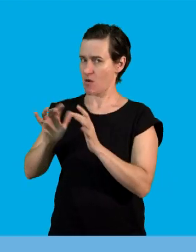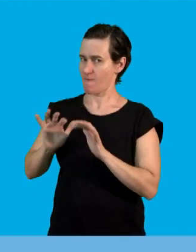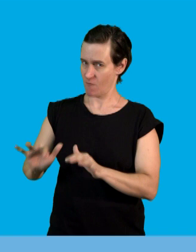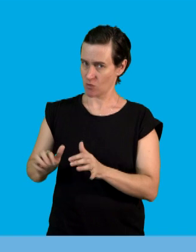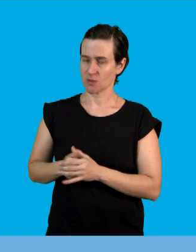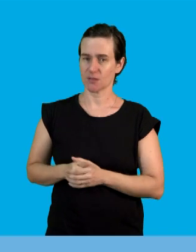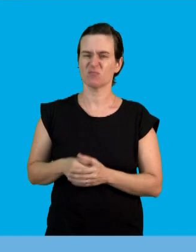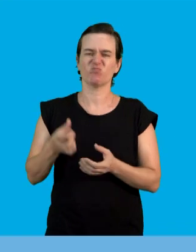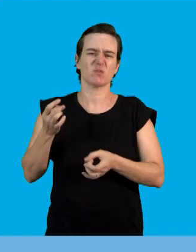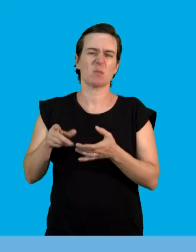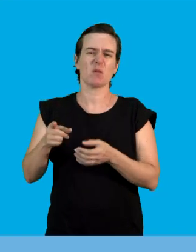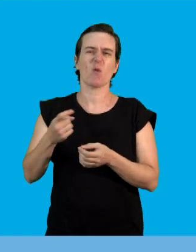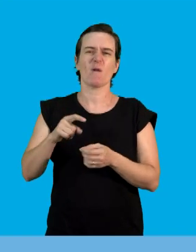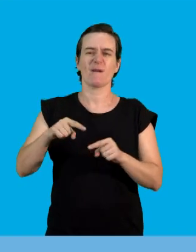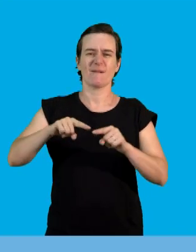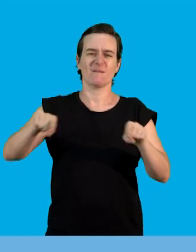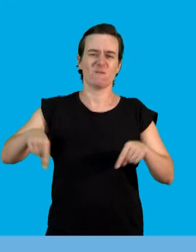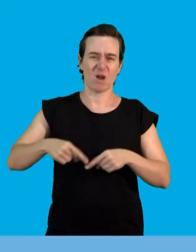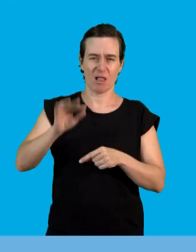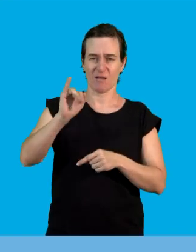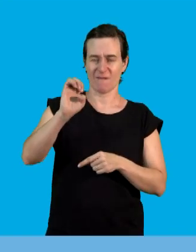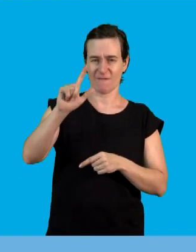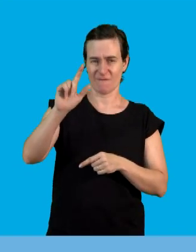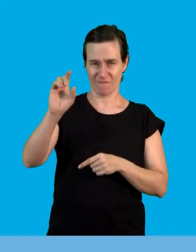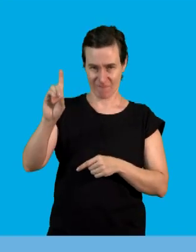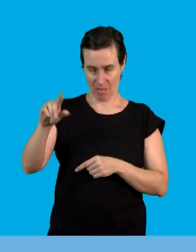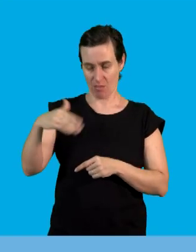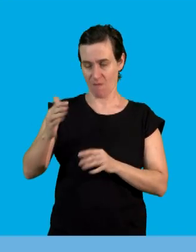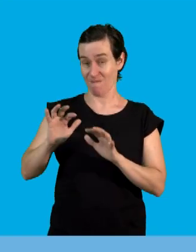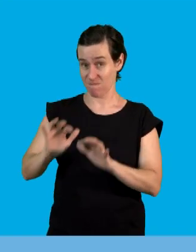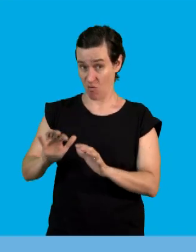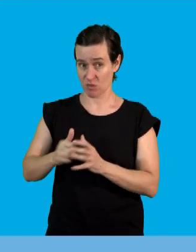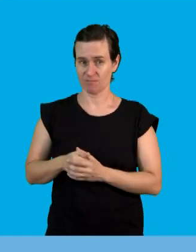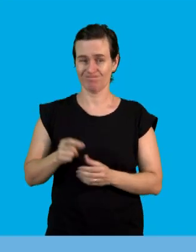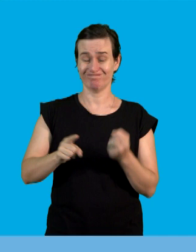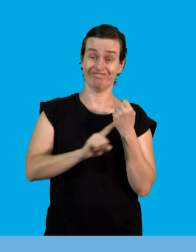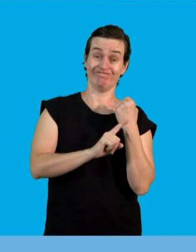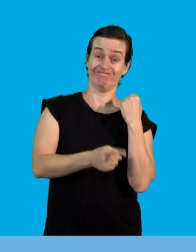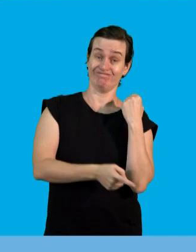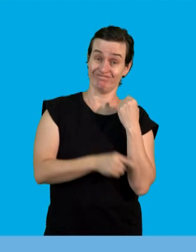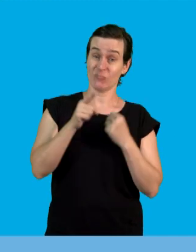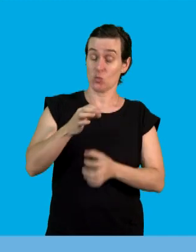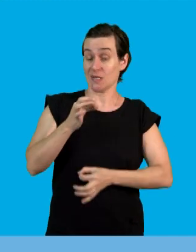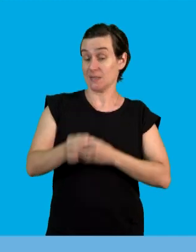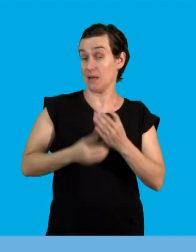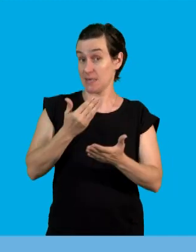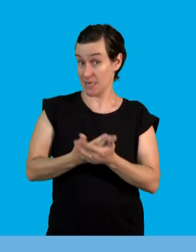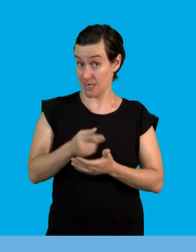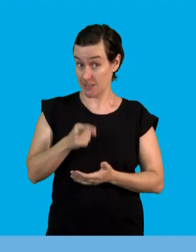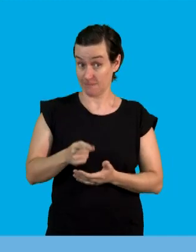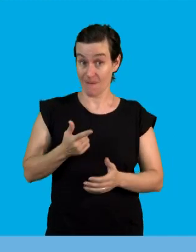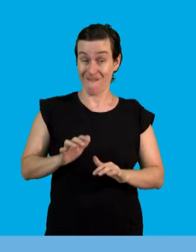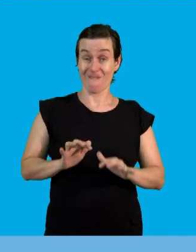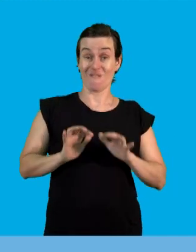forces, which are sometimes referred to as the field forces. Then lastly, I want you to also be able to explain